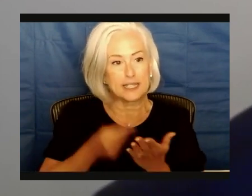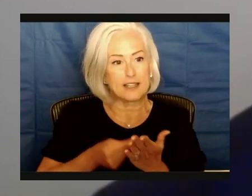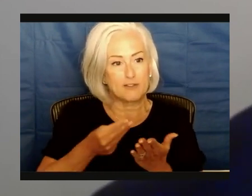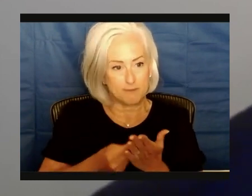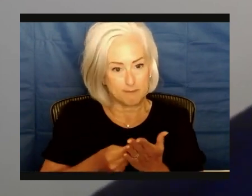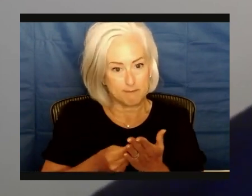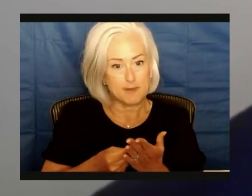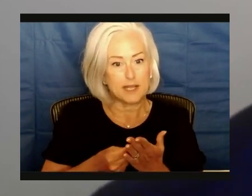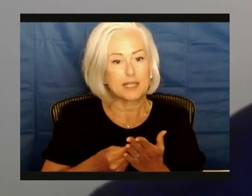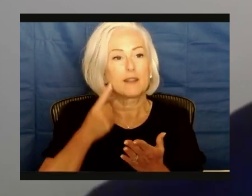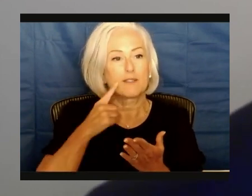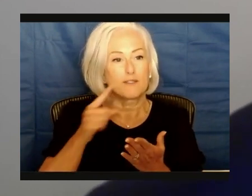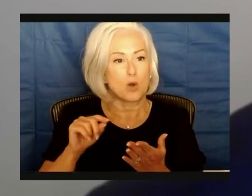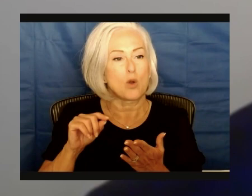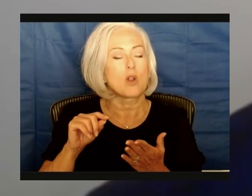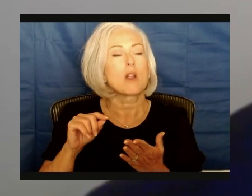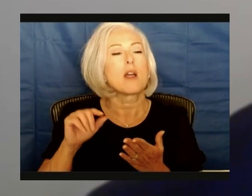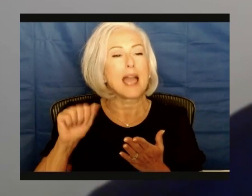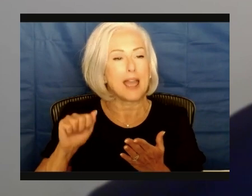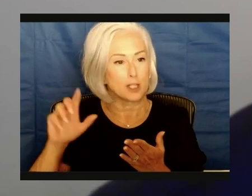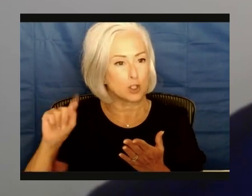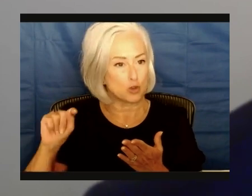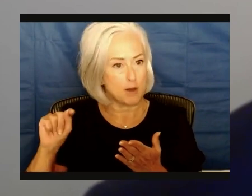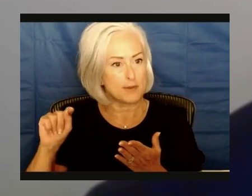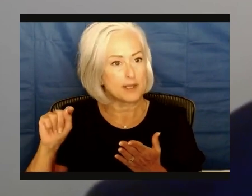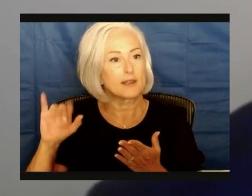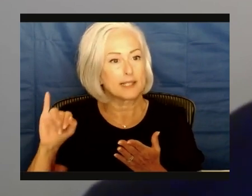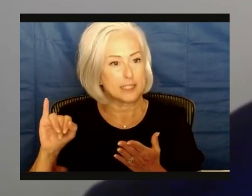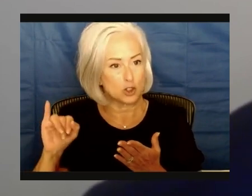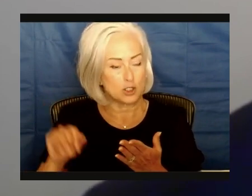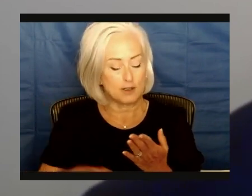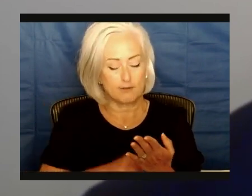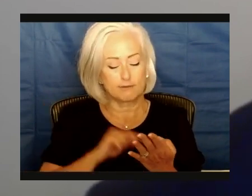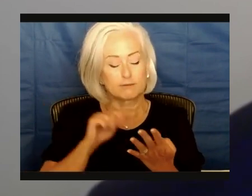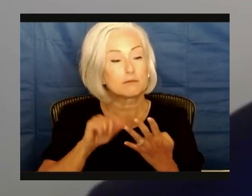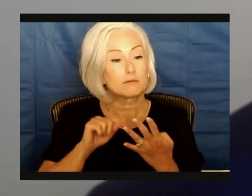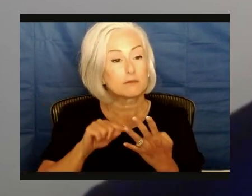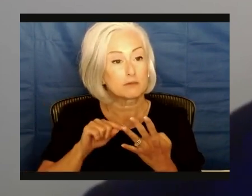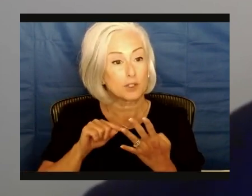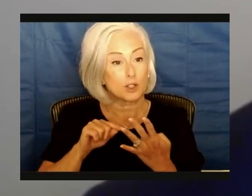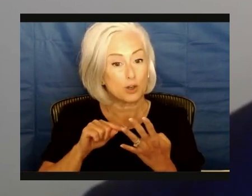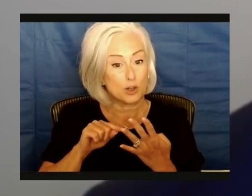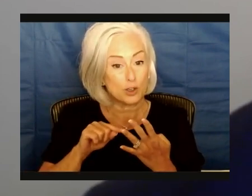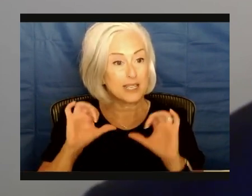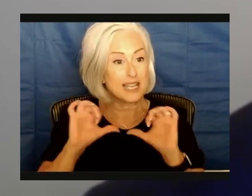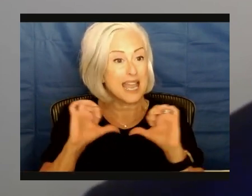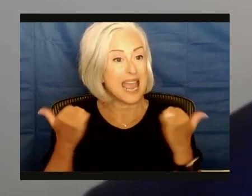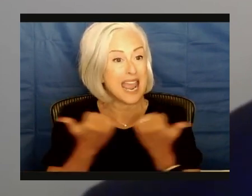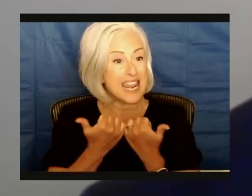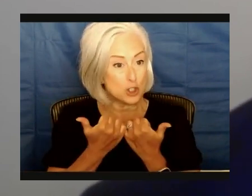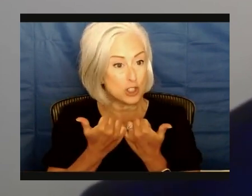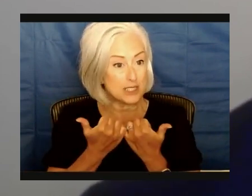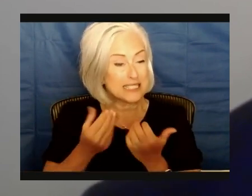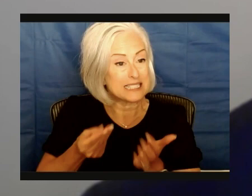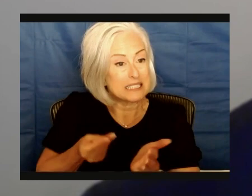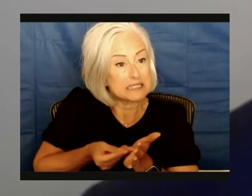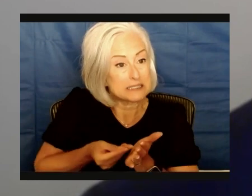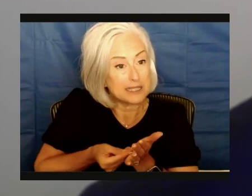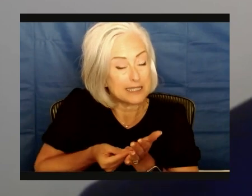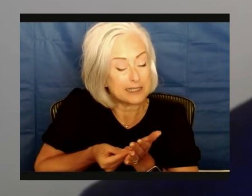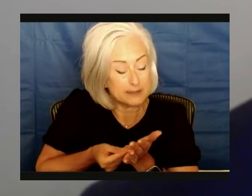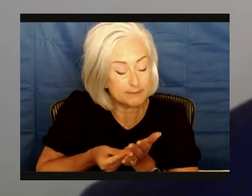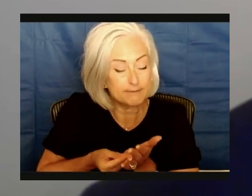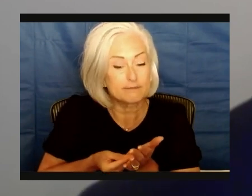African Trauma Initiative. The third model is using funding agencies. We know, for example,